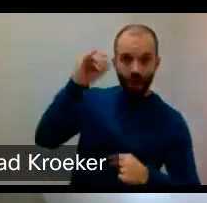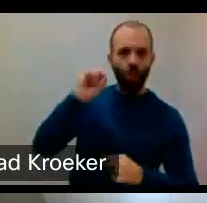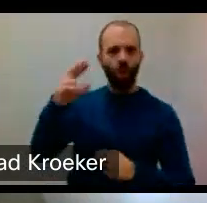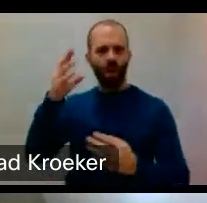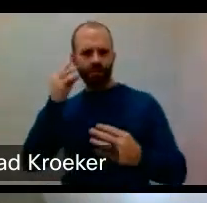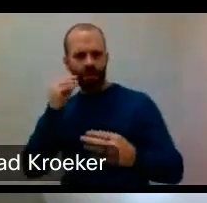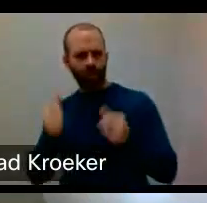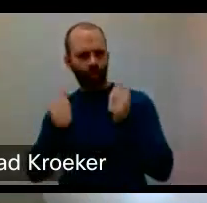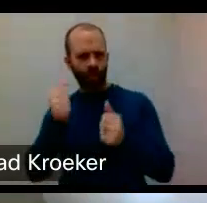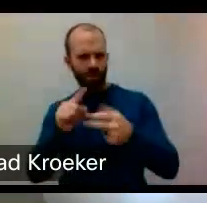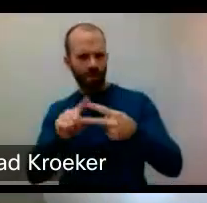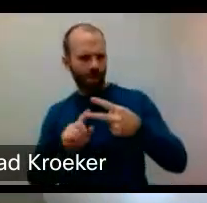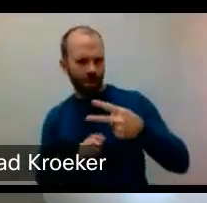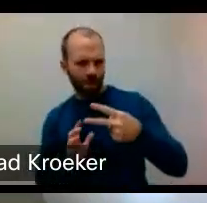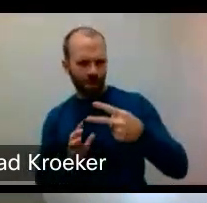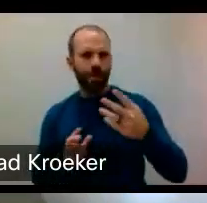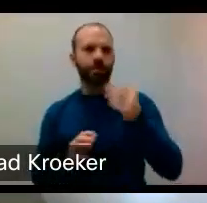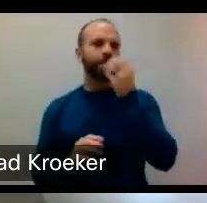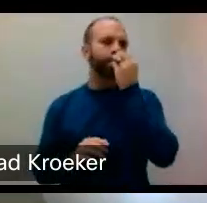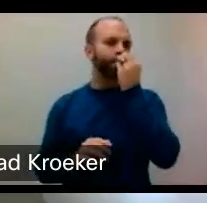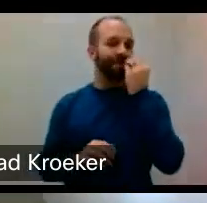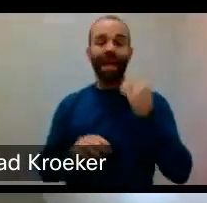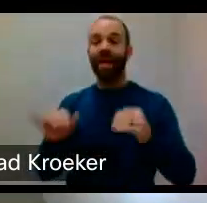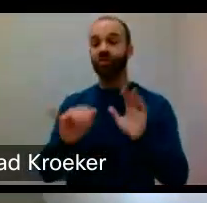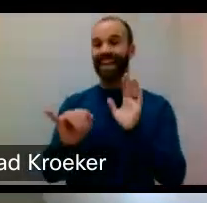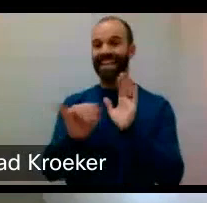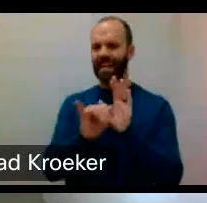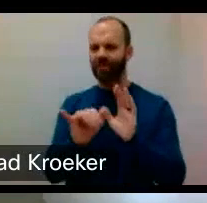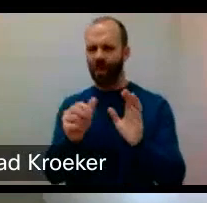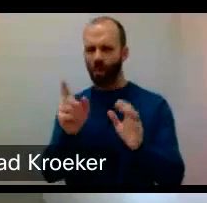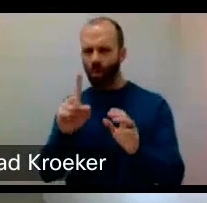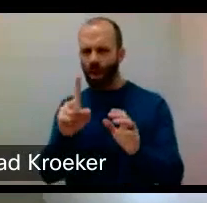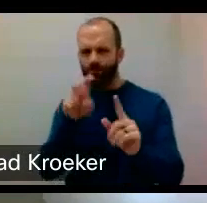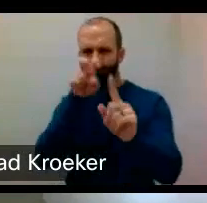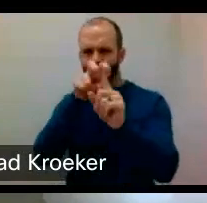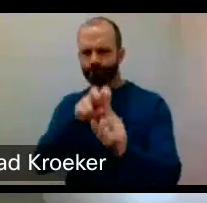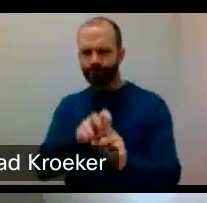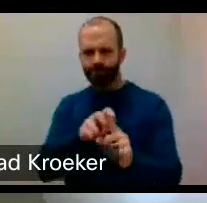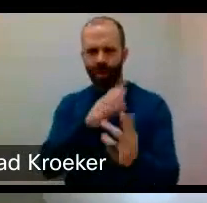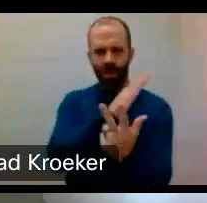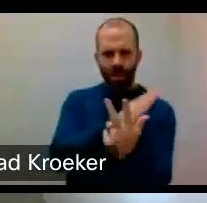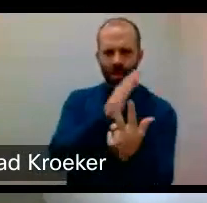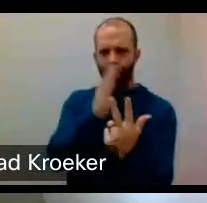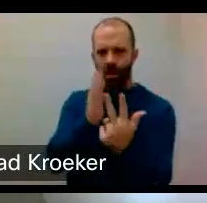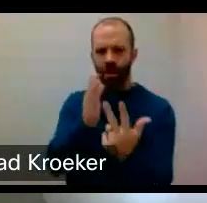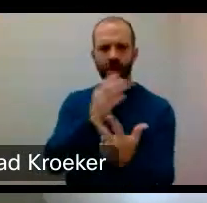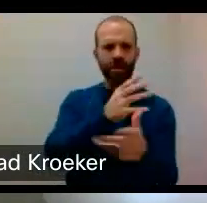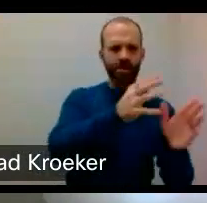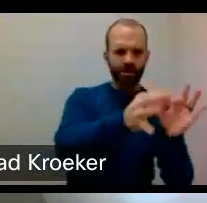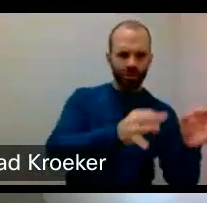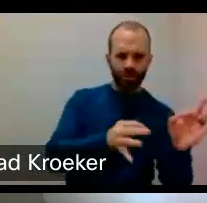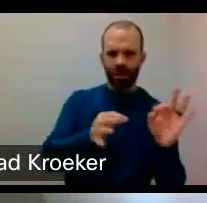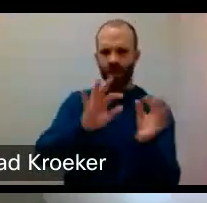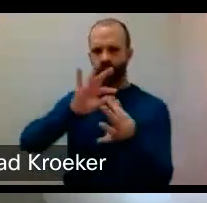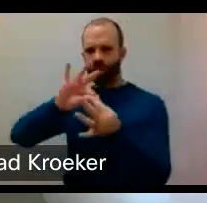And then also to try to identify the three sections that we've talked about. So description, interpretation, and outcome.